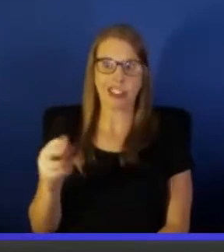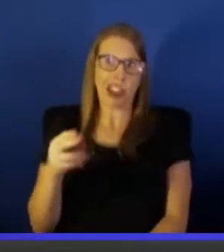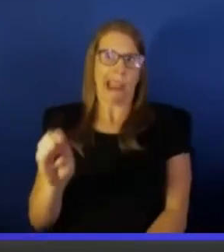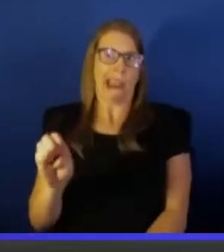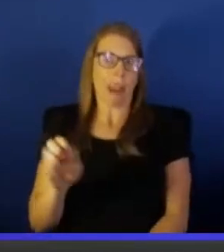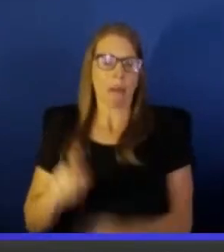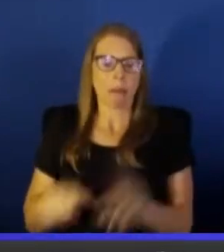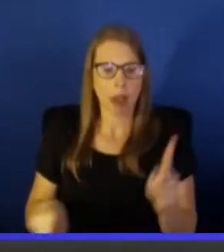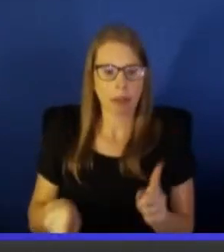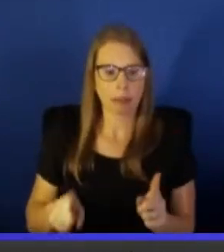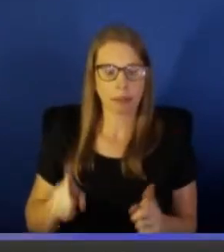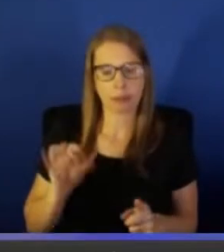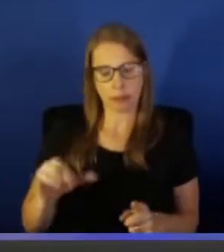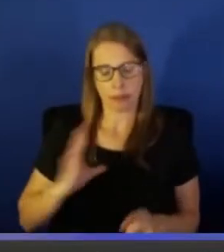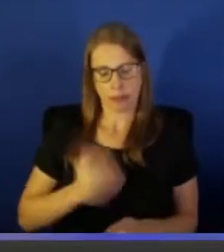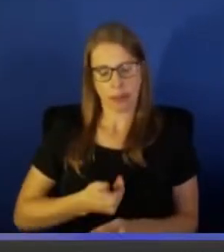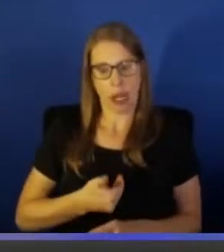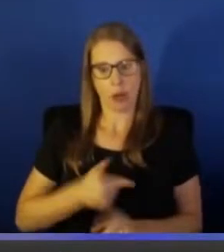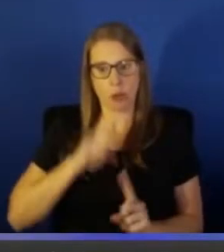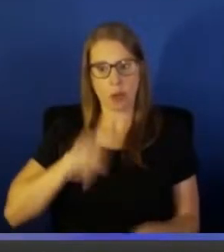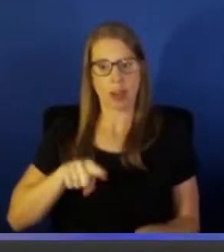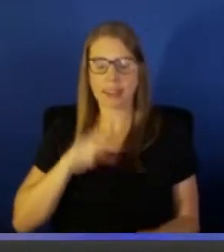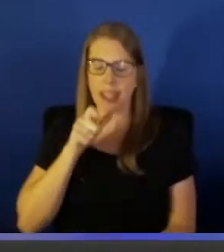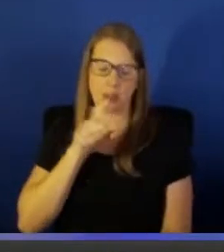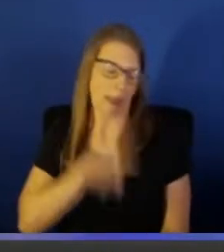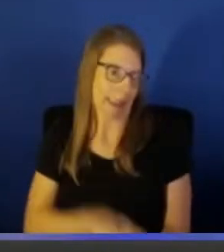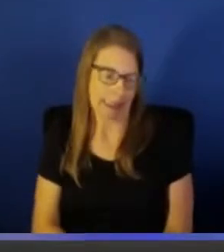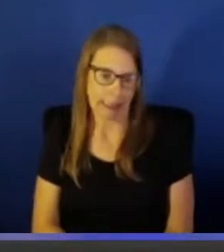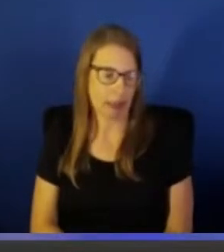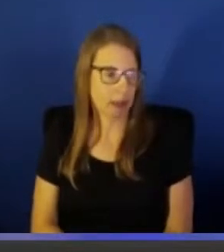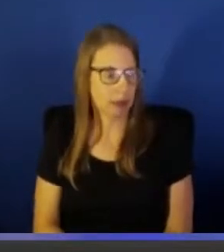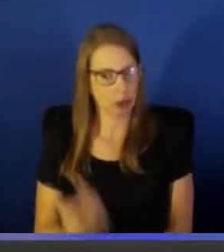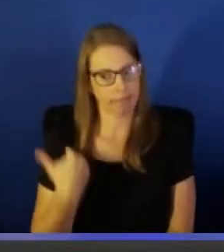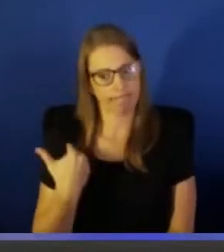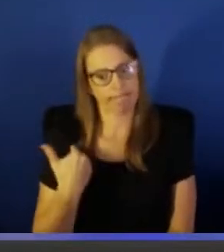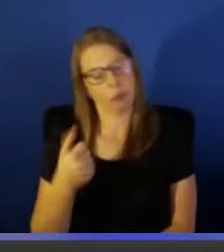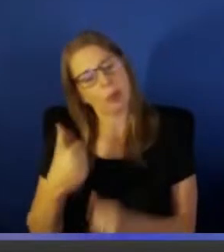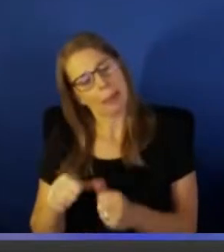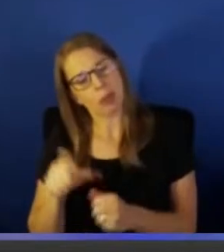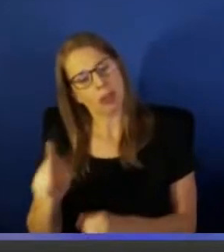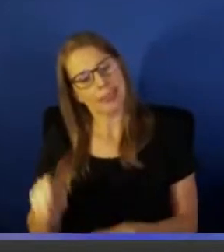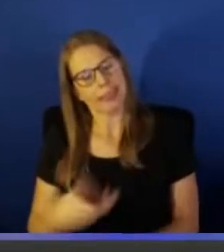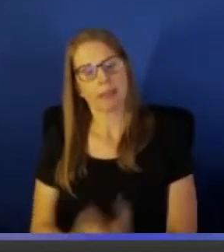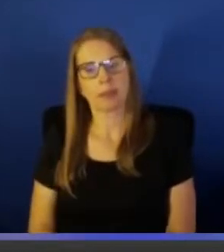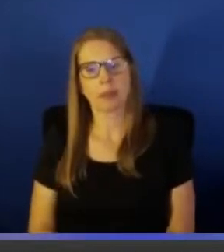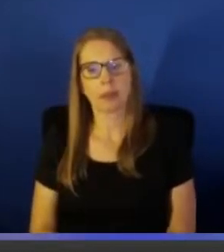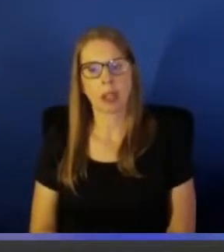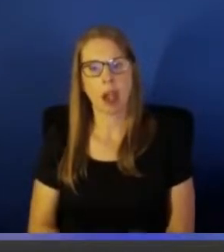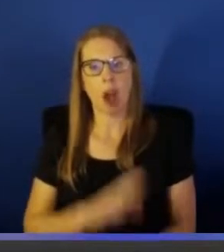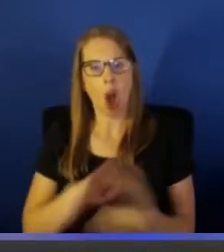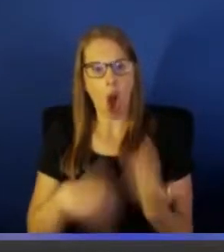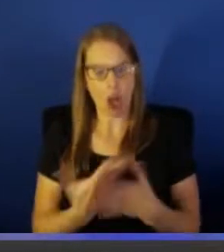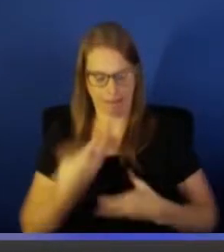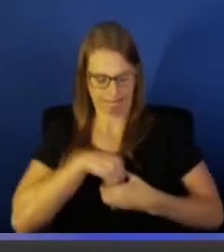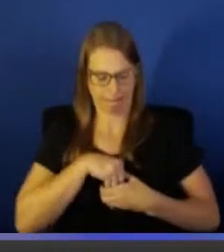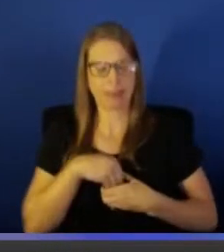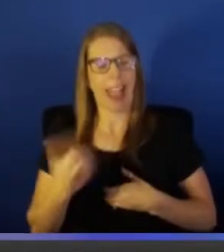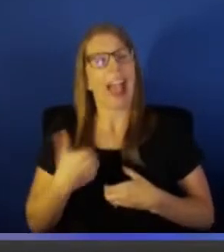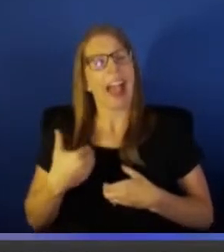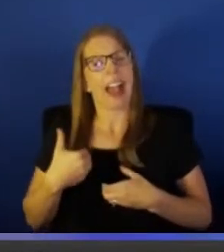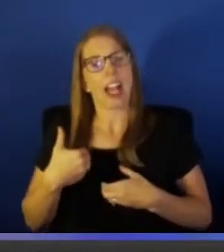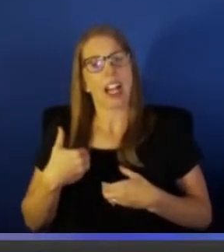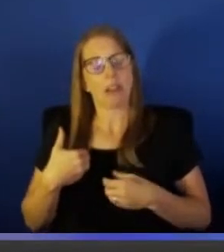our response is right now. It's not cliche because it really just takes reminding. I think we all have it in us, but it's just, oh, okay, I'm going to do that. Or I know somebody who